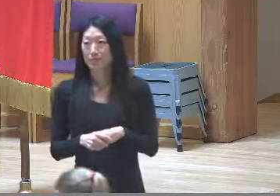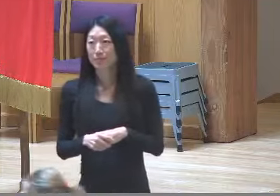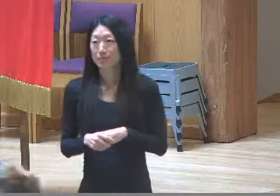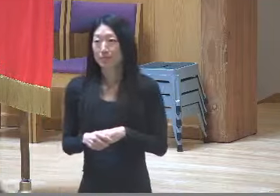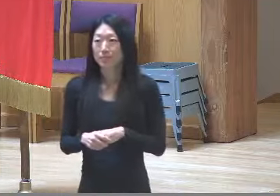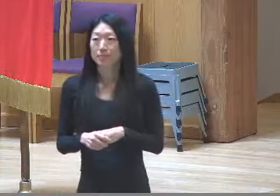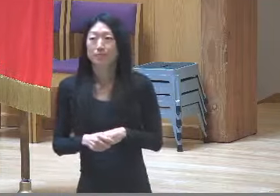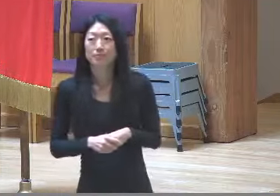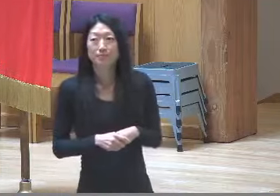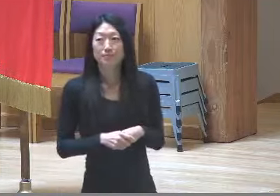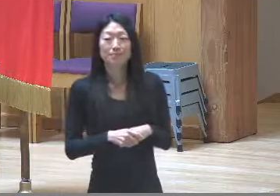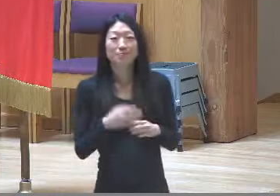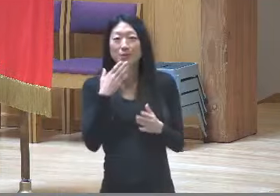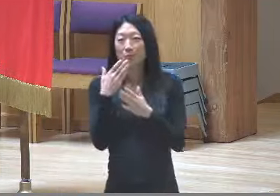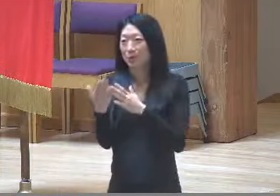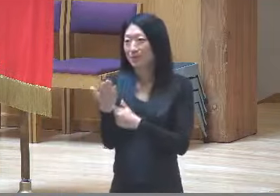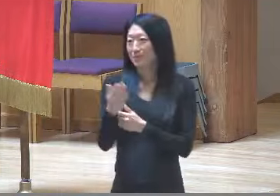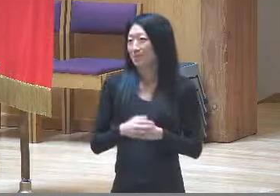Good morning, good morning.